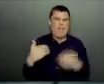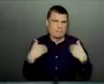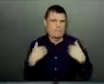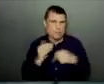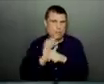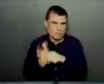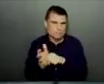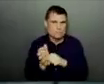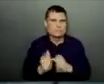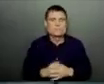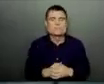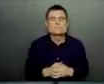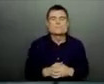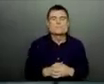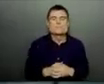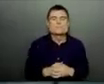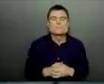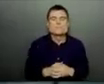also been declared over.